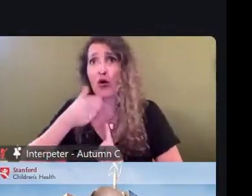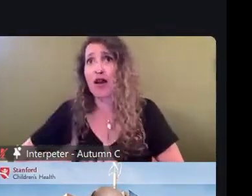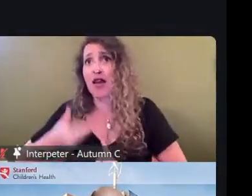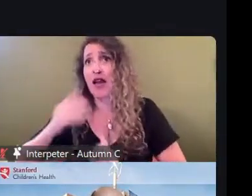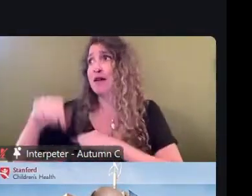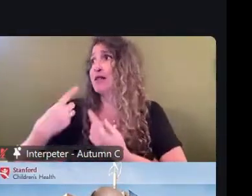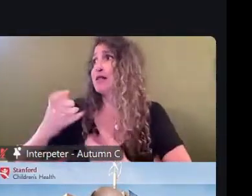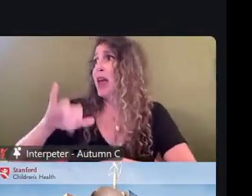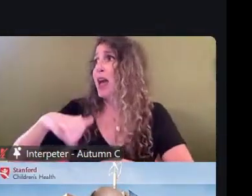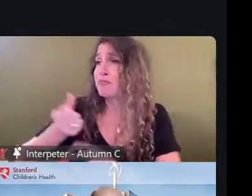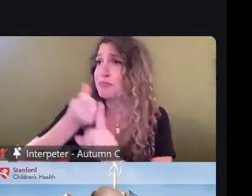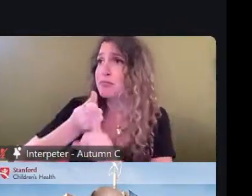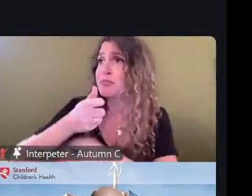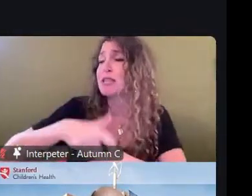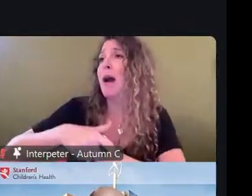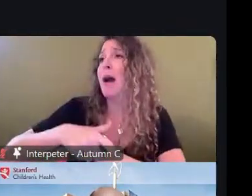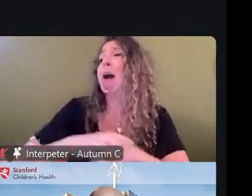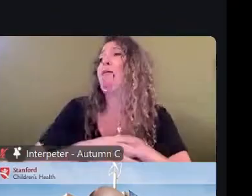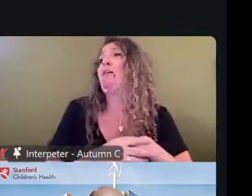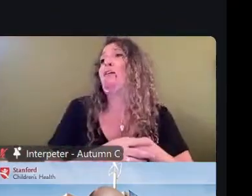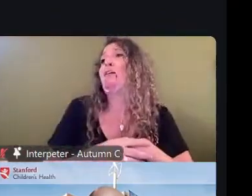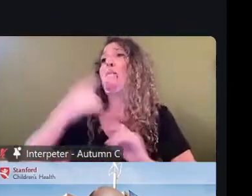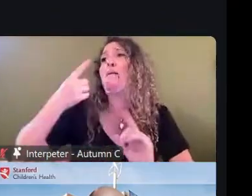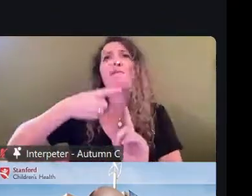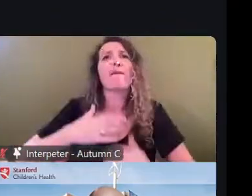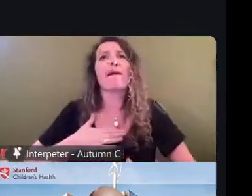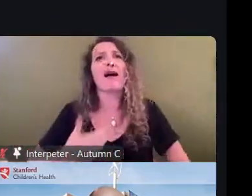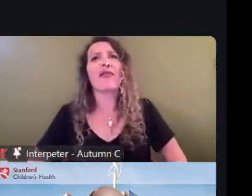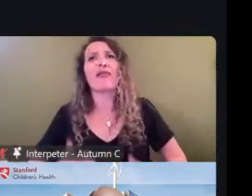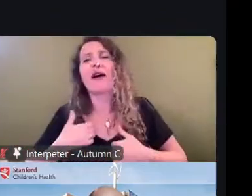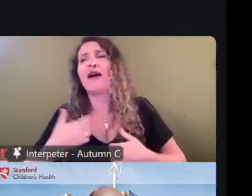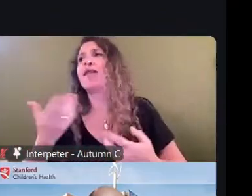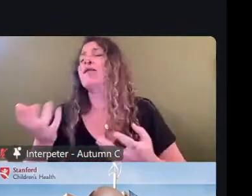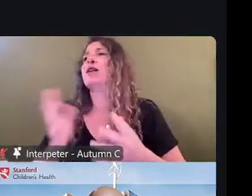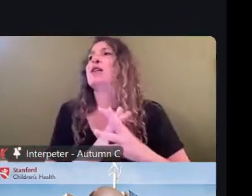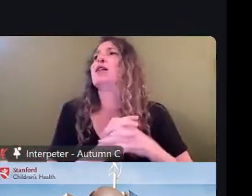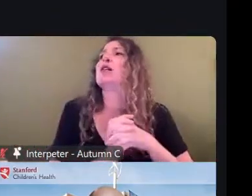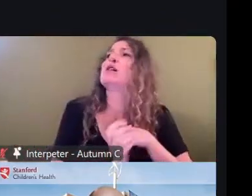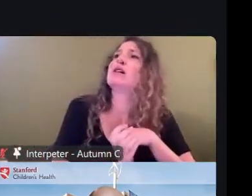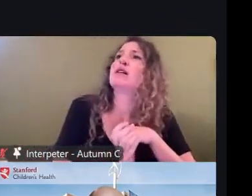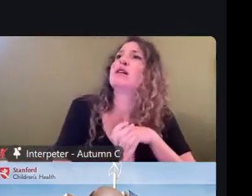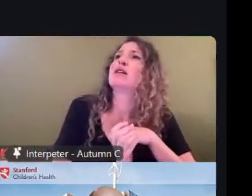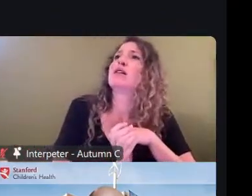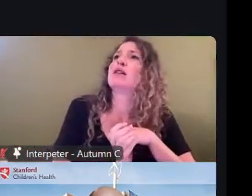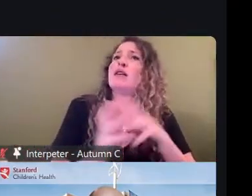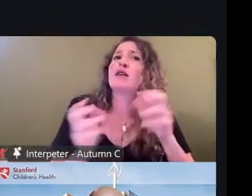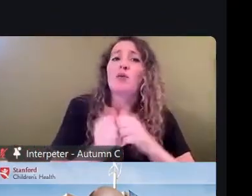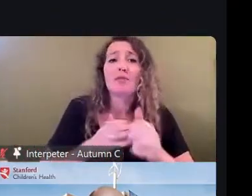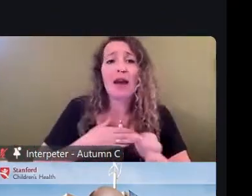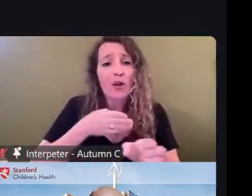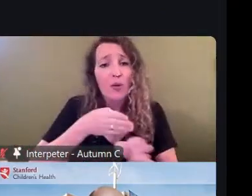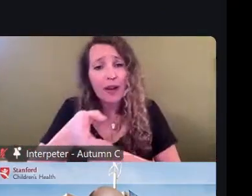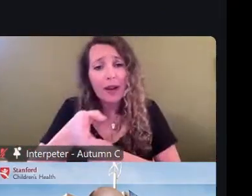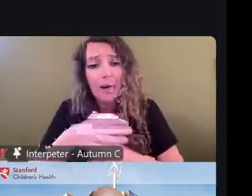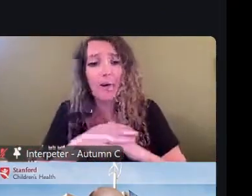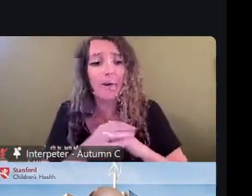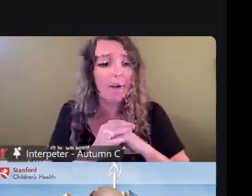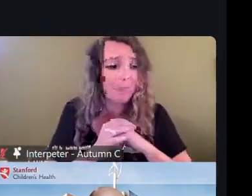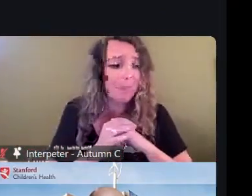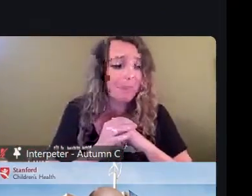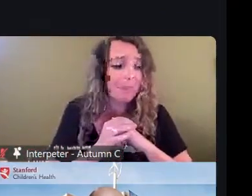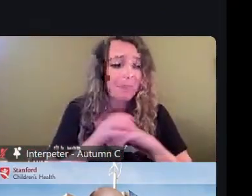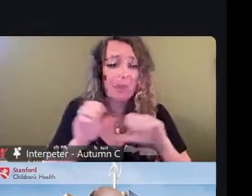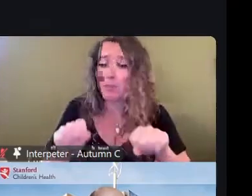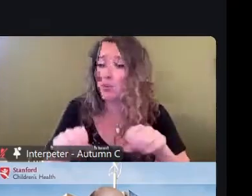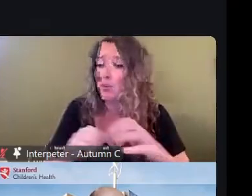I finally at a point in my life um, and with my career that I'm